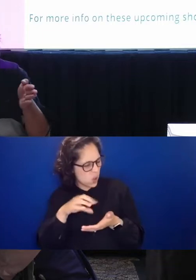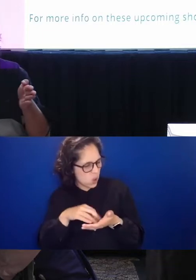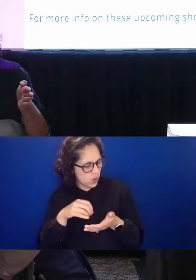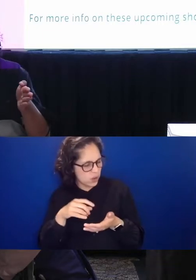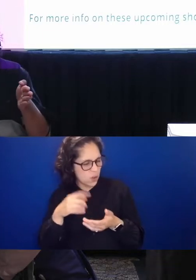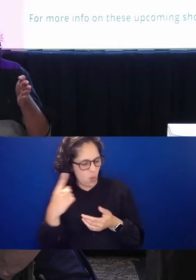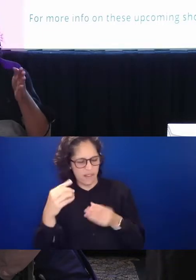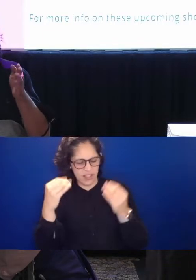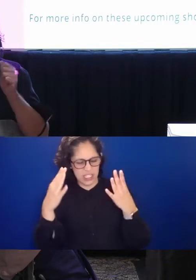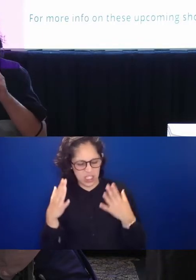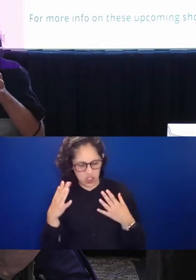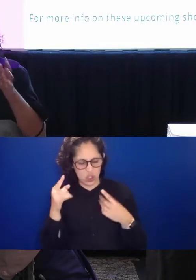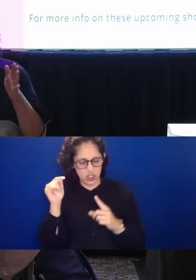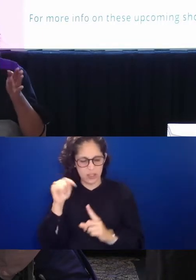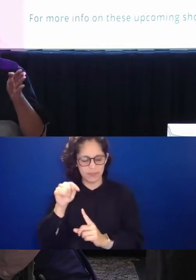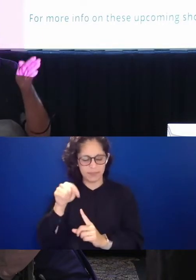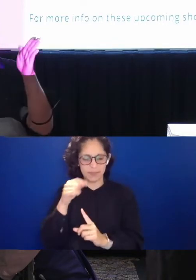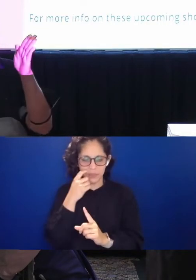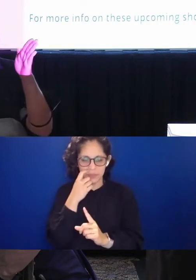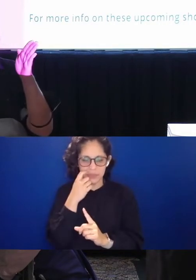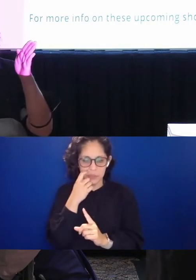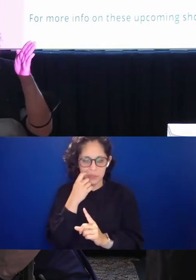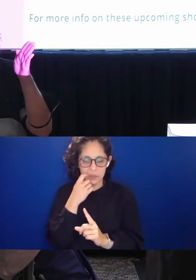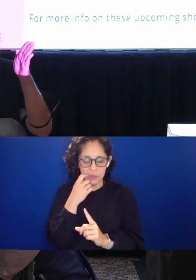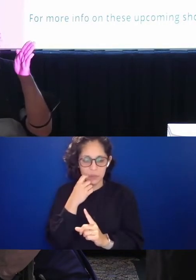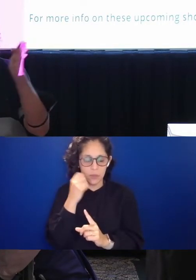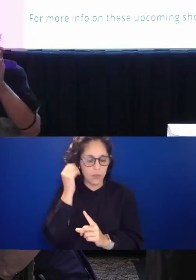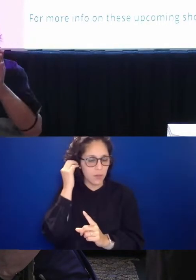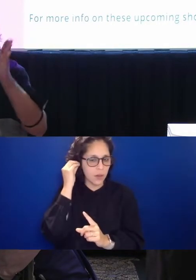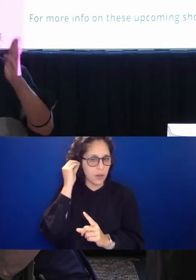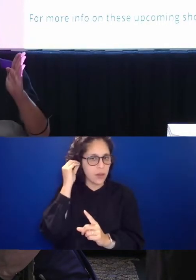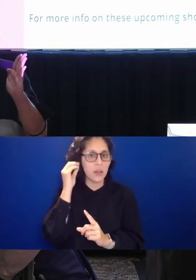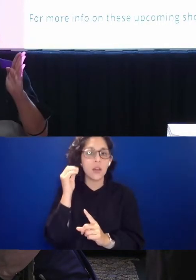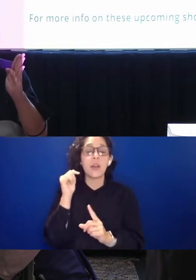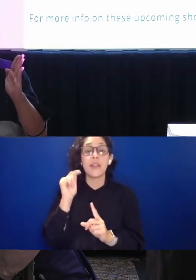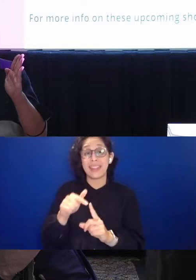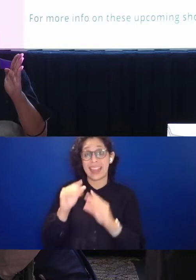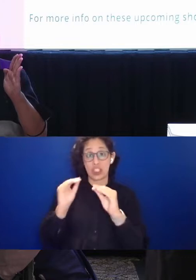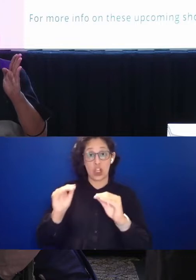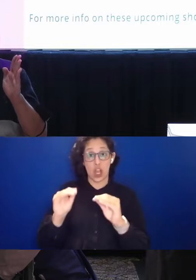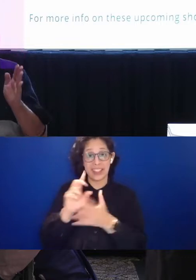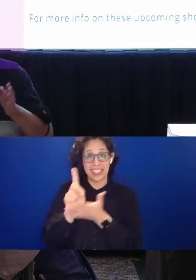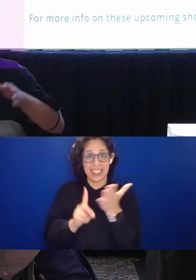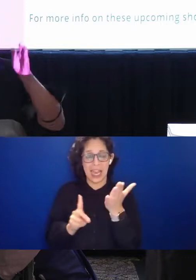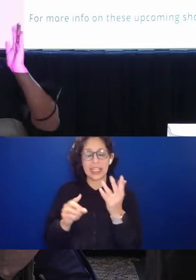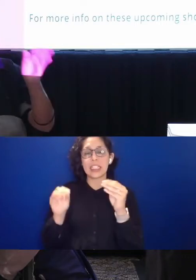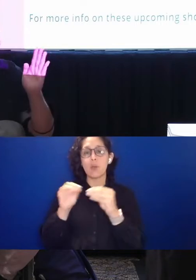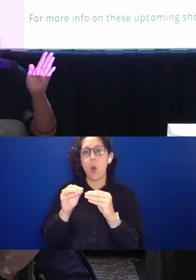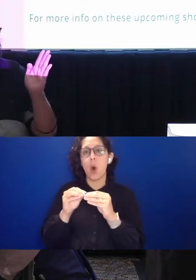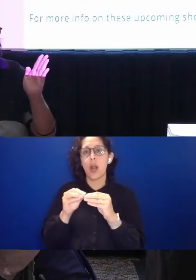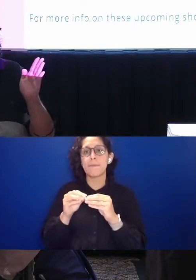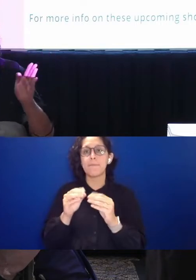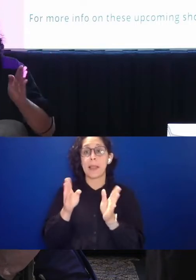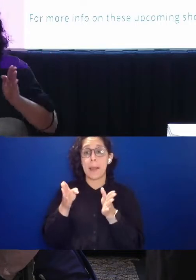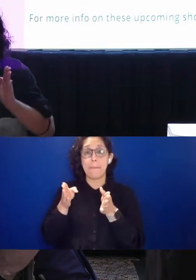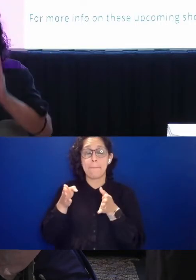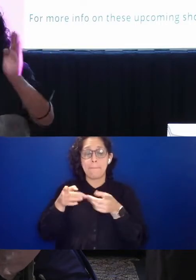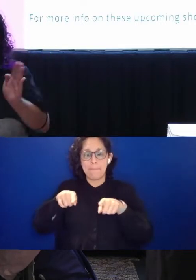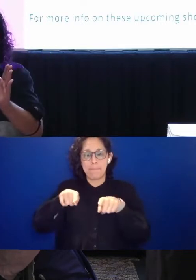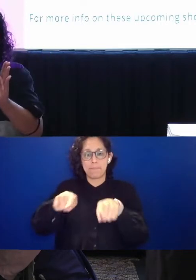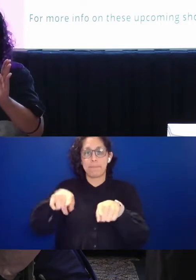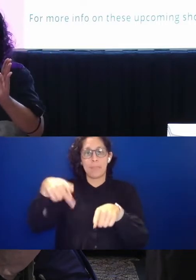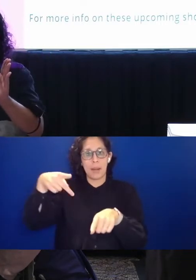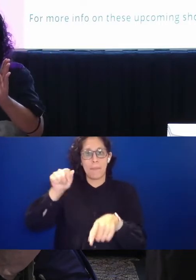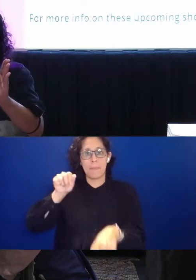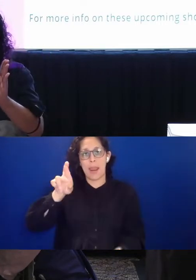teachers. One way they talked about design is like perpendicular and parallel, right? So there's parallel design where you're trying to